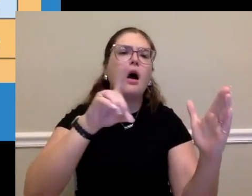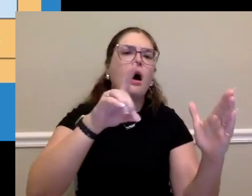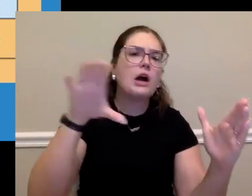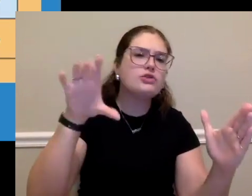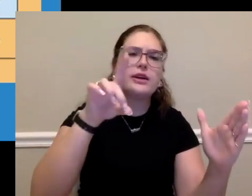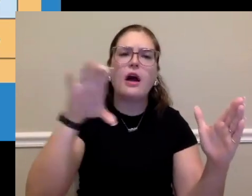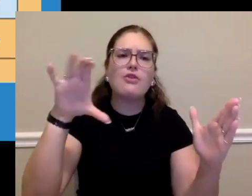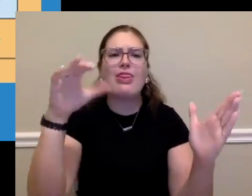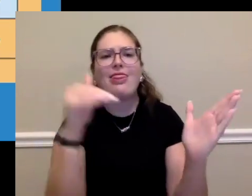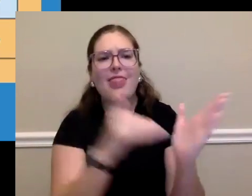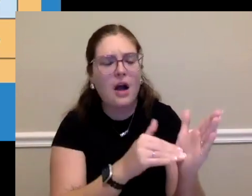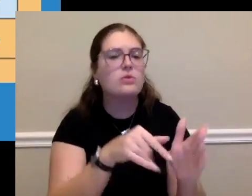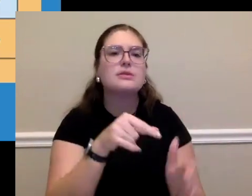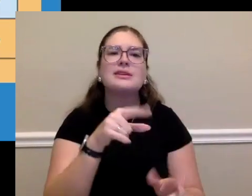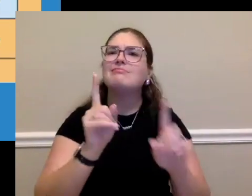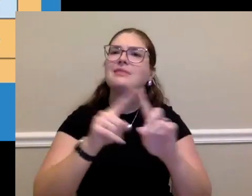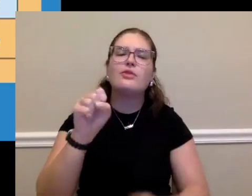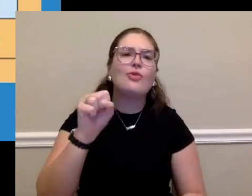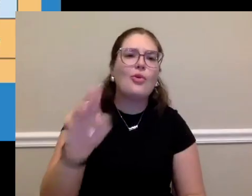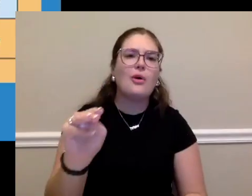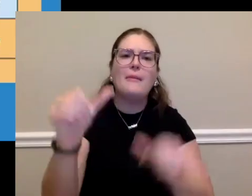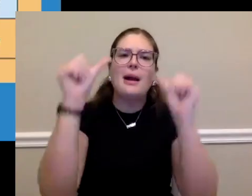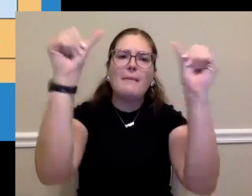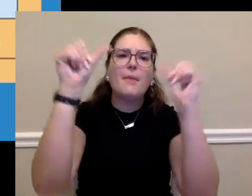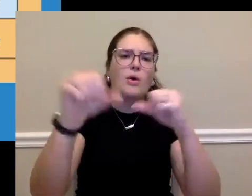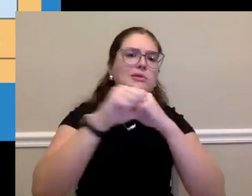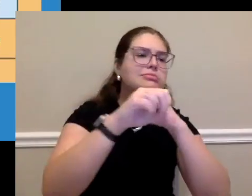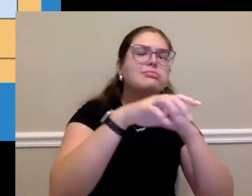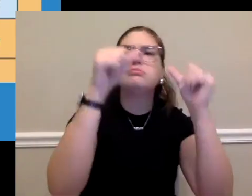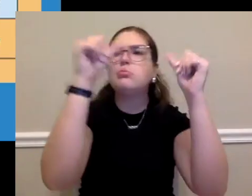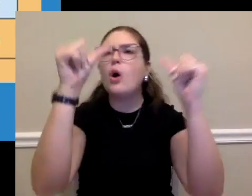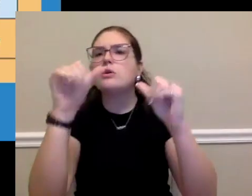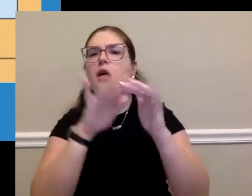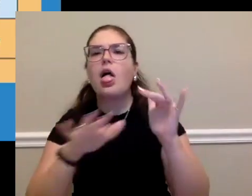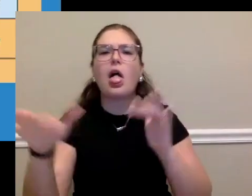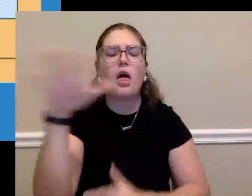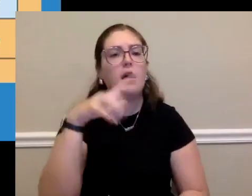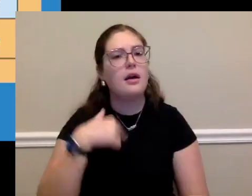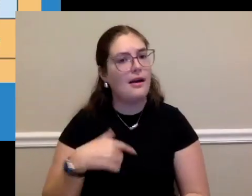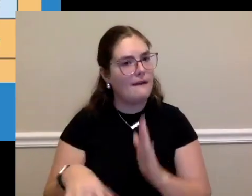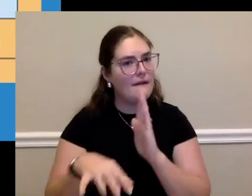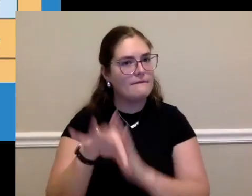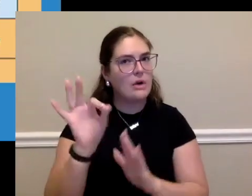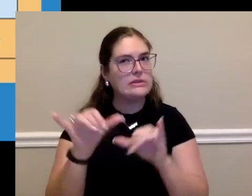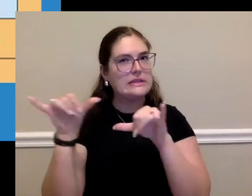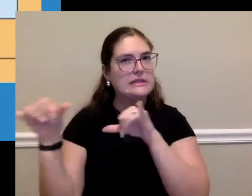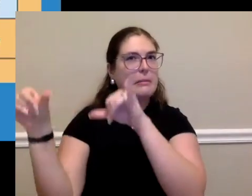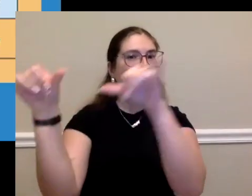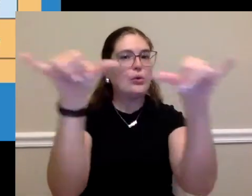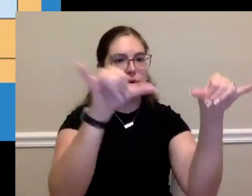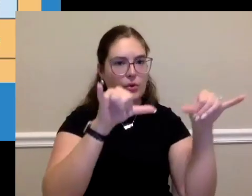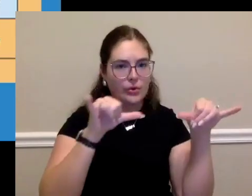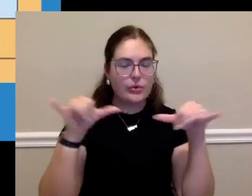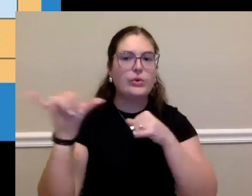social media posts from all over the Spanish speaking world. And they found a similar results that